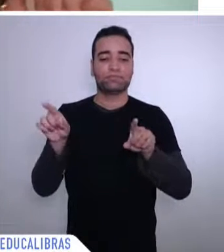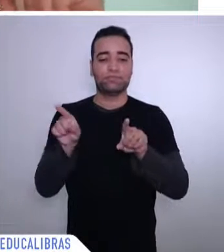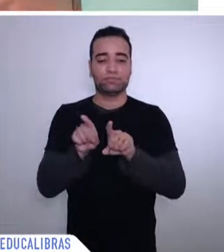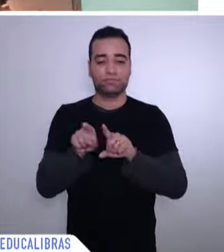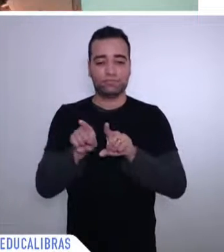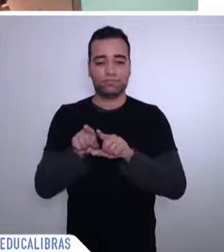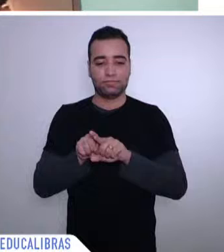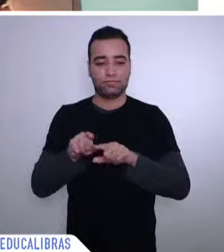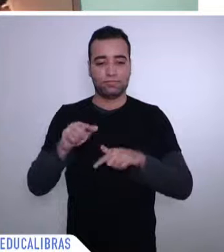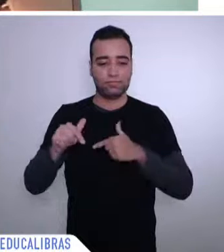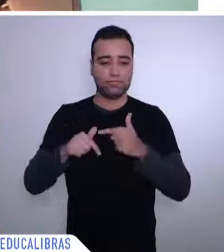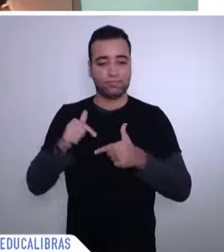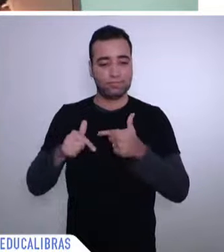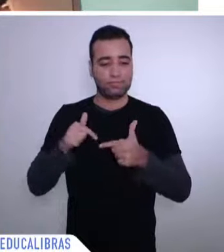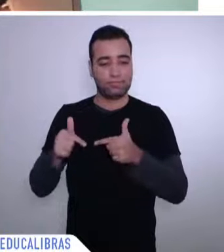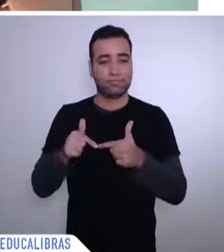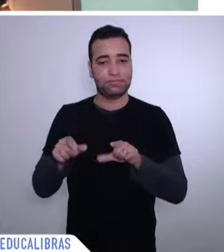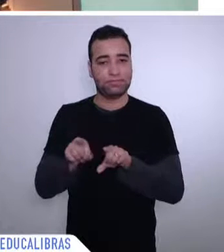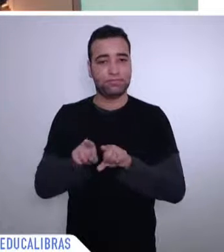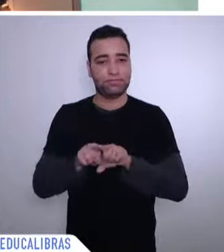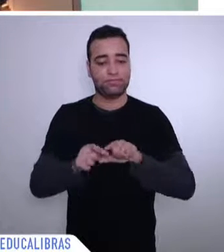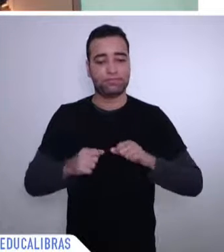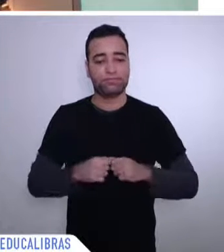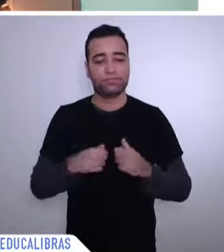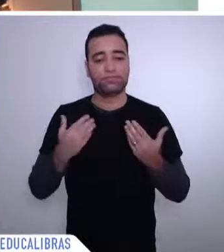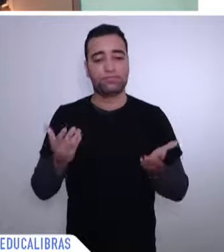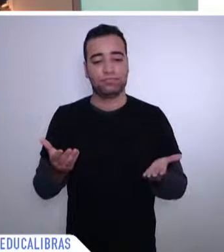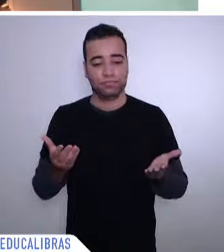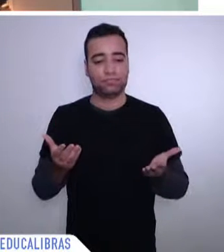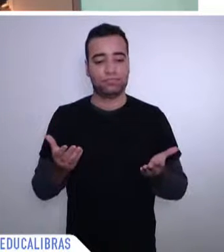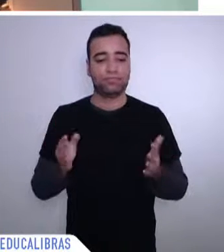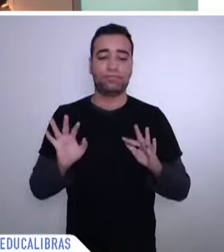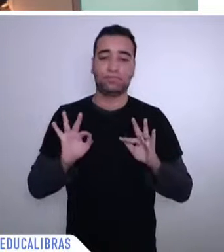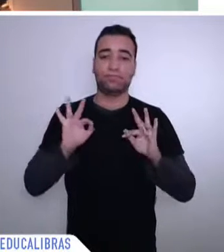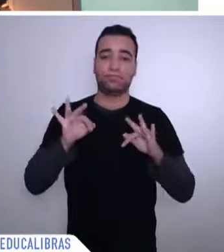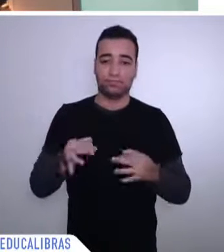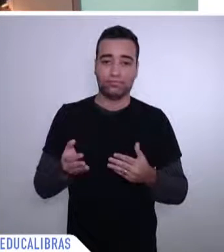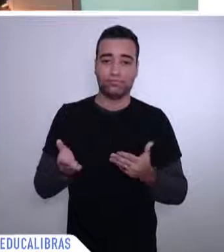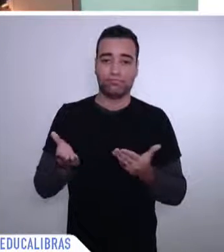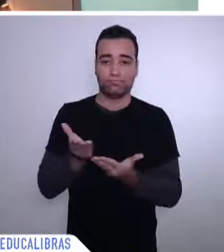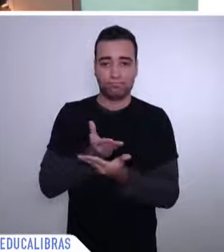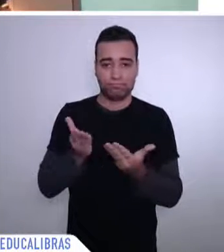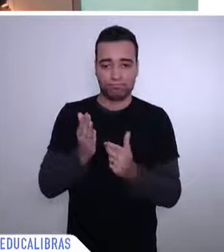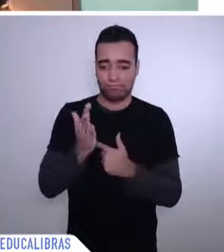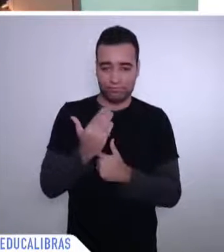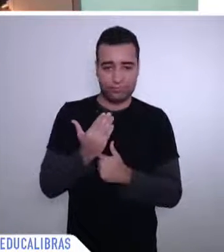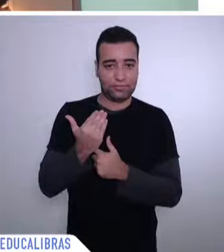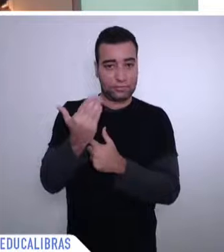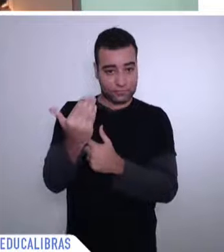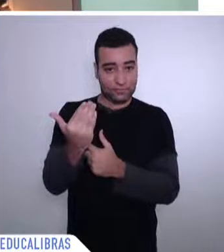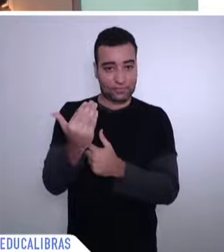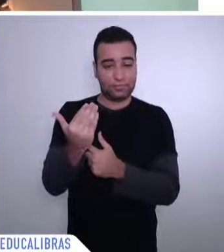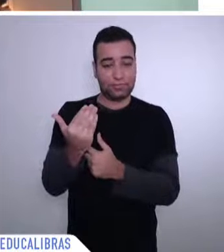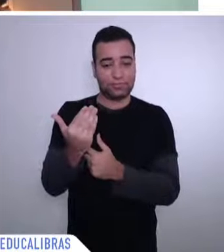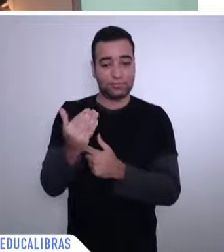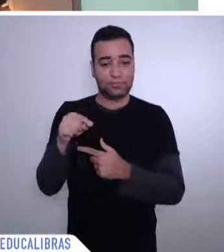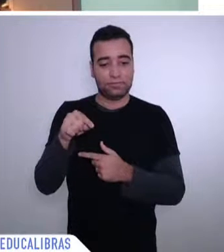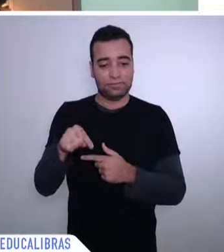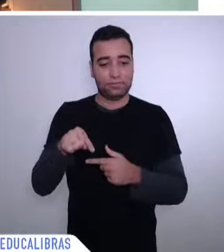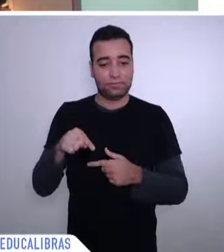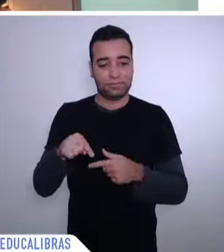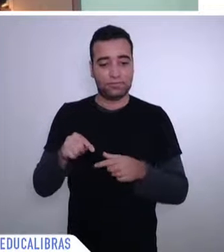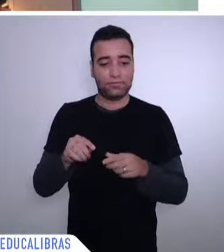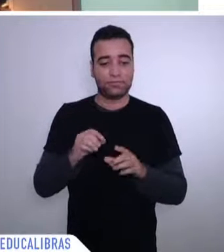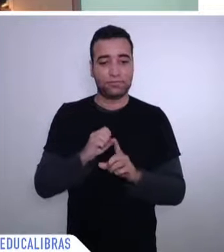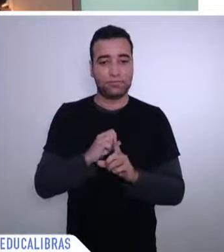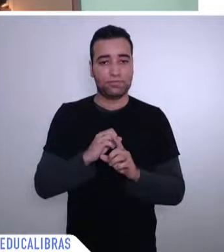Well, negotiation with the company is also over the shoulders of workers. So the intermediation of technologies